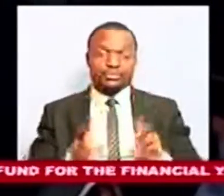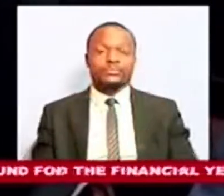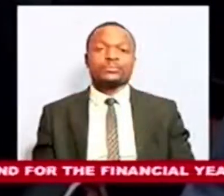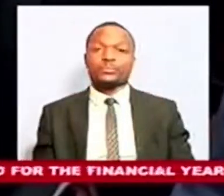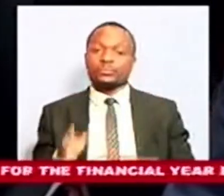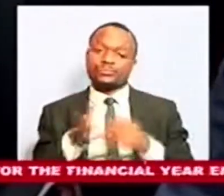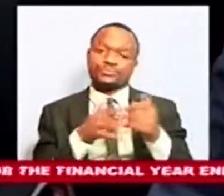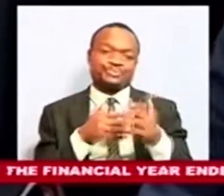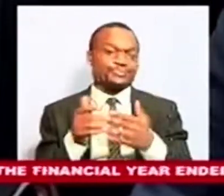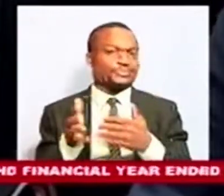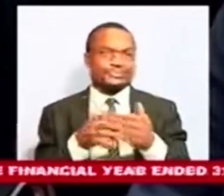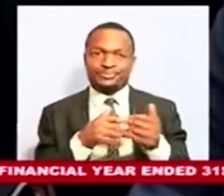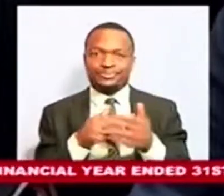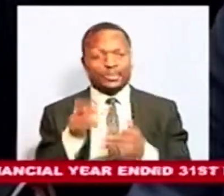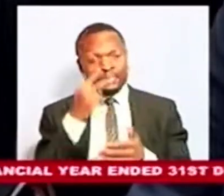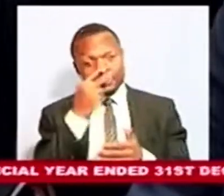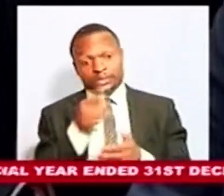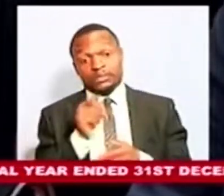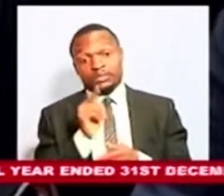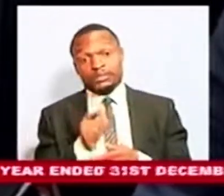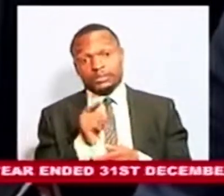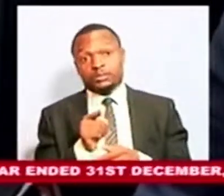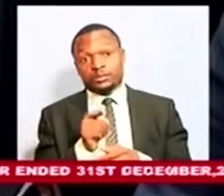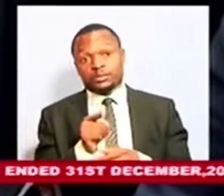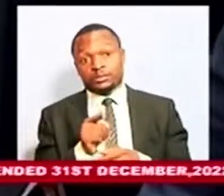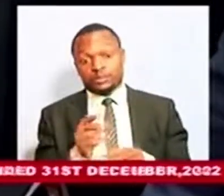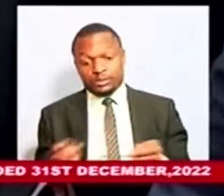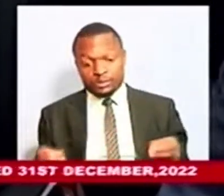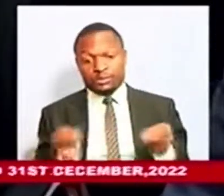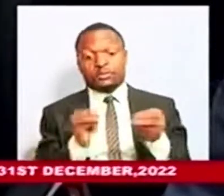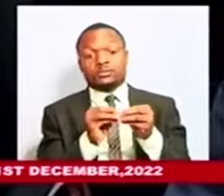easy to see that you are marrying these two,